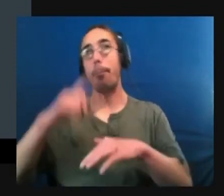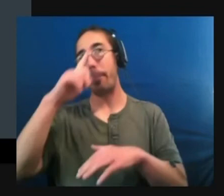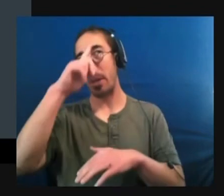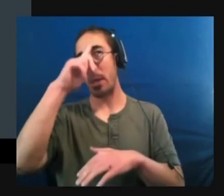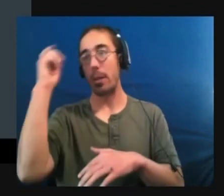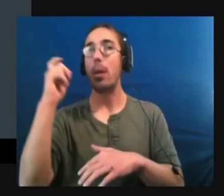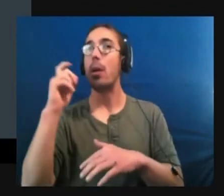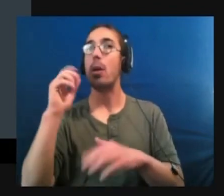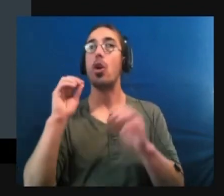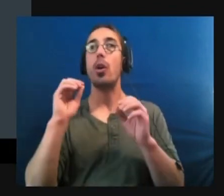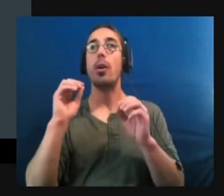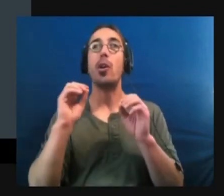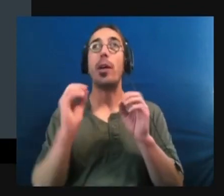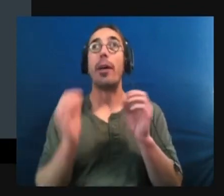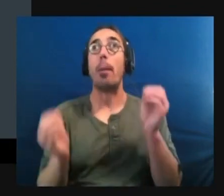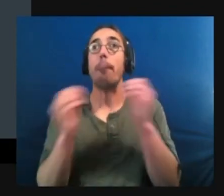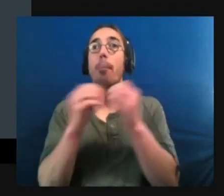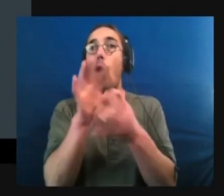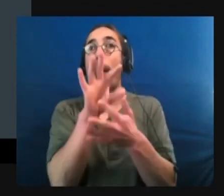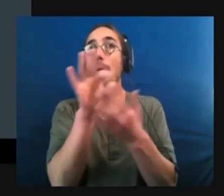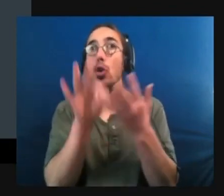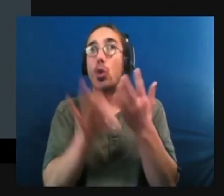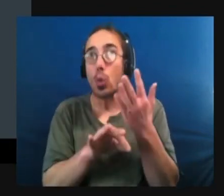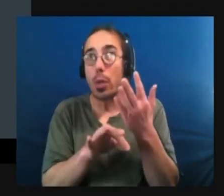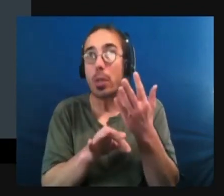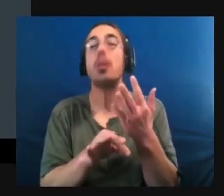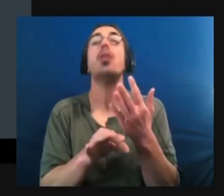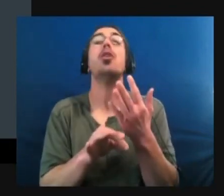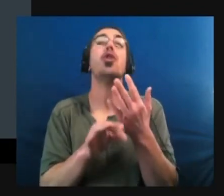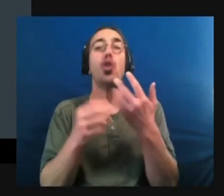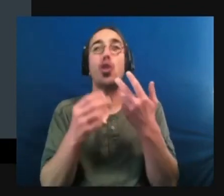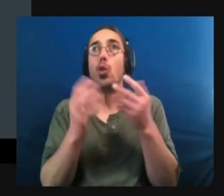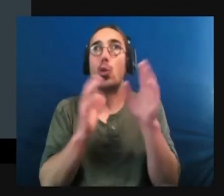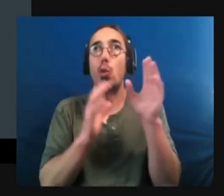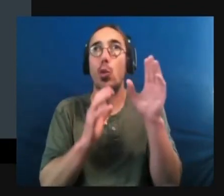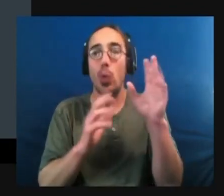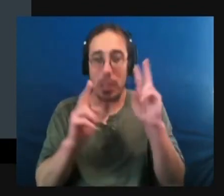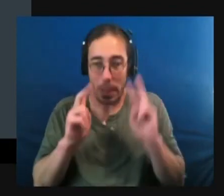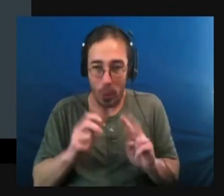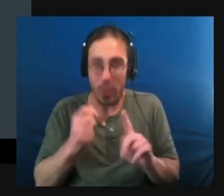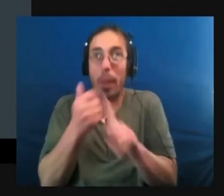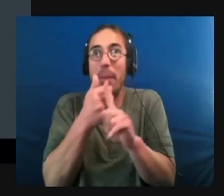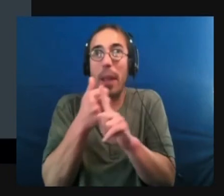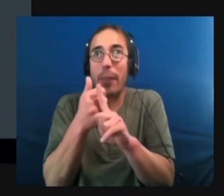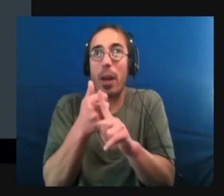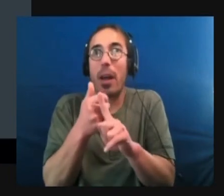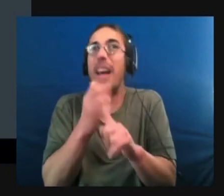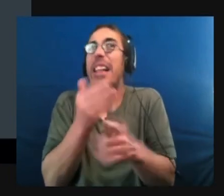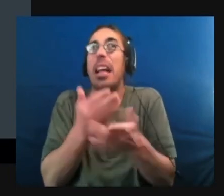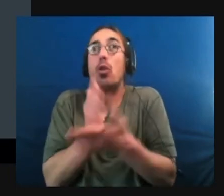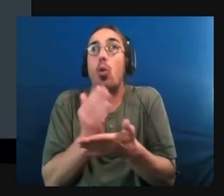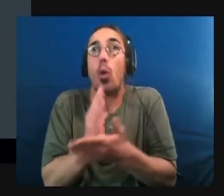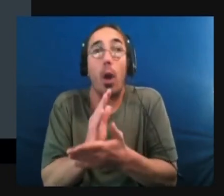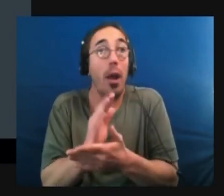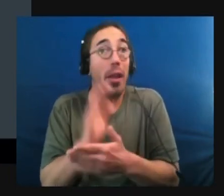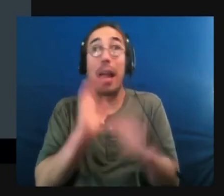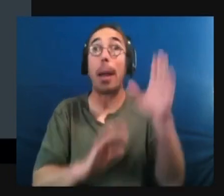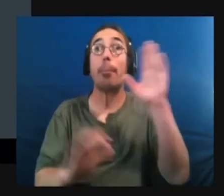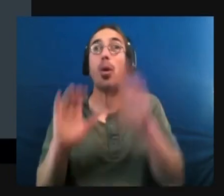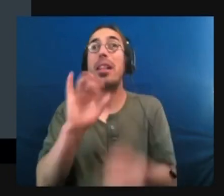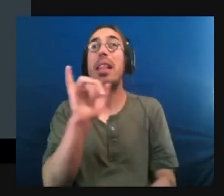more opportunities to explore. That's okay. This little exploration thing is like a